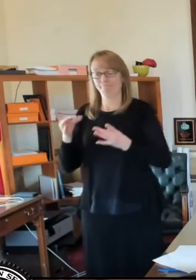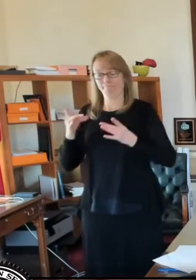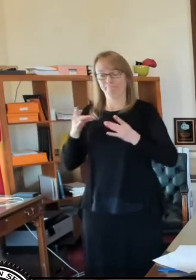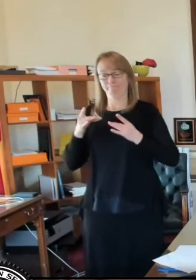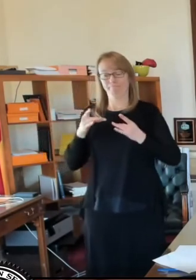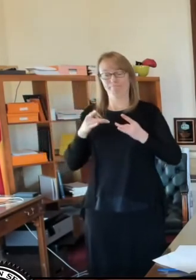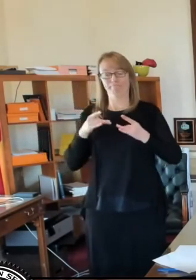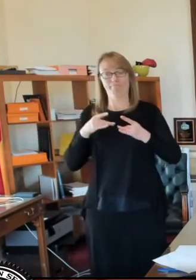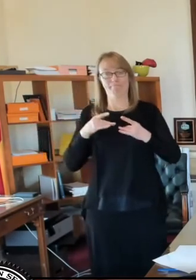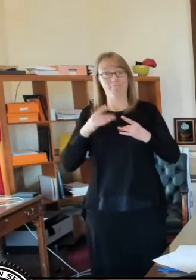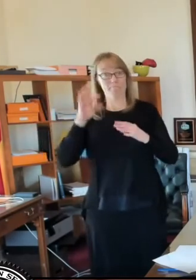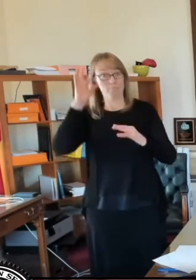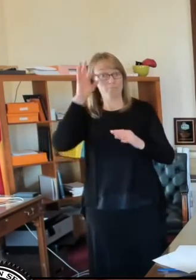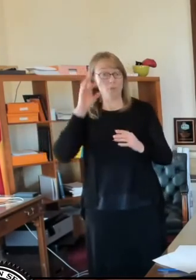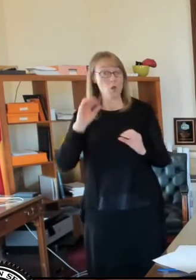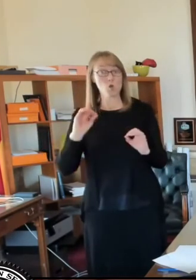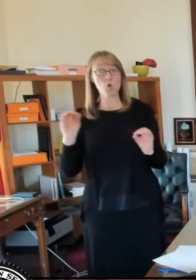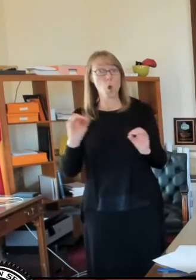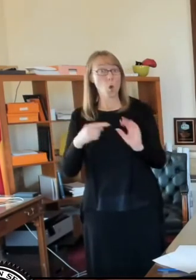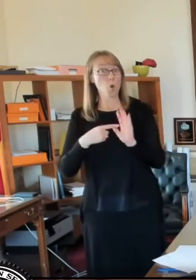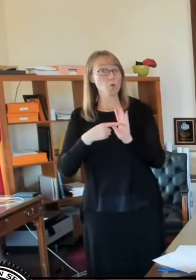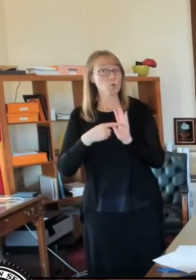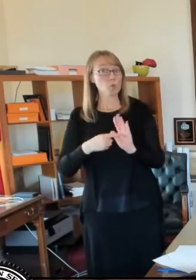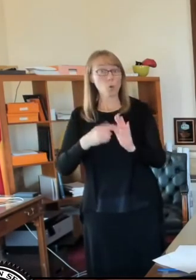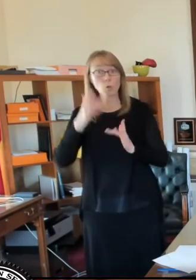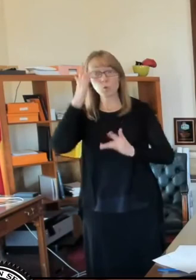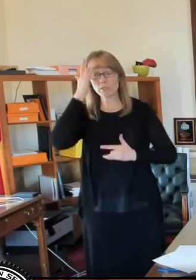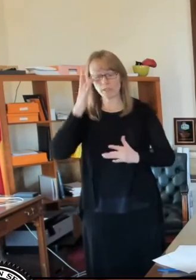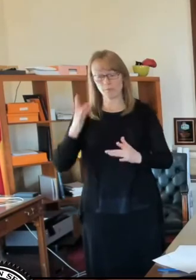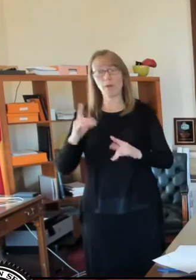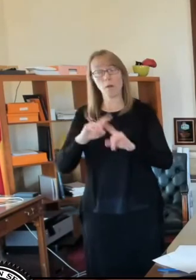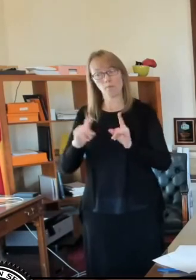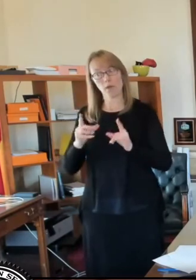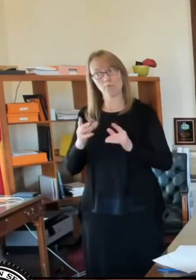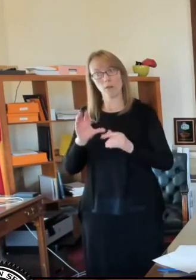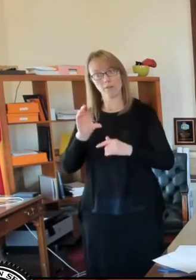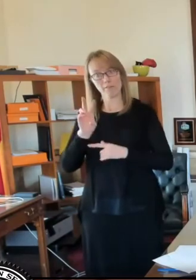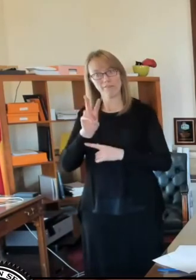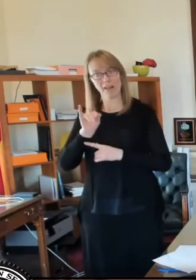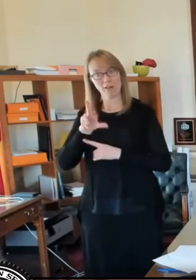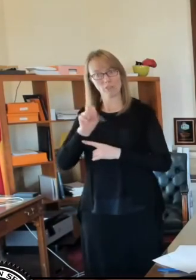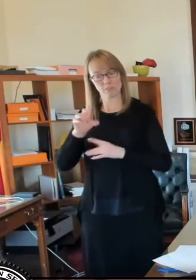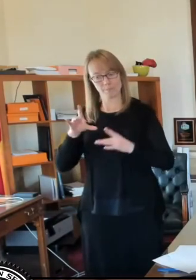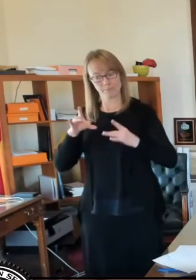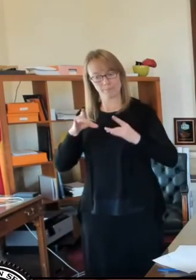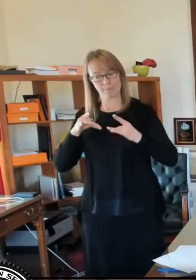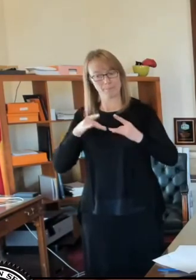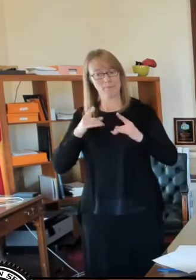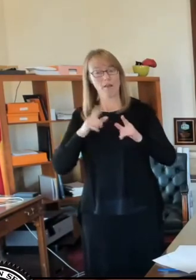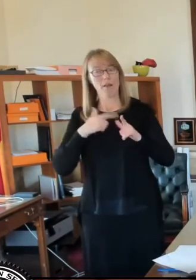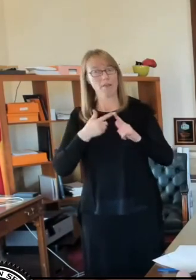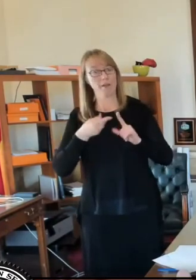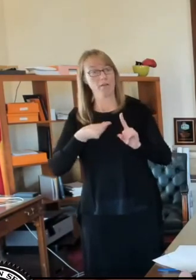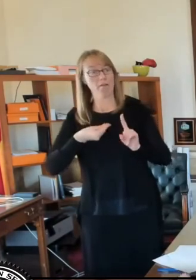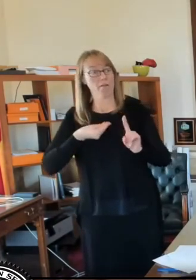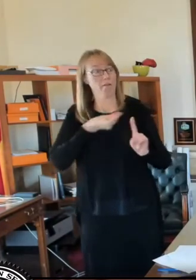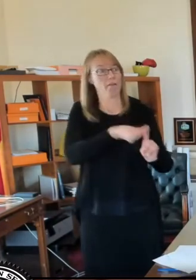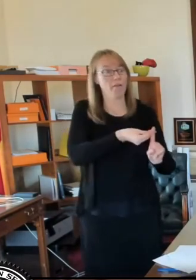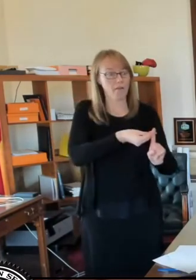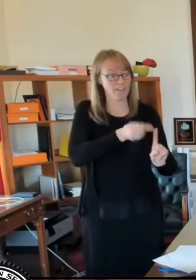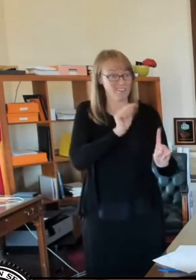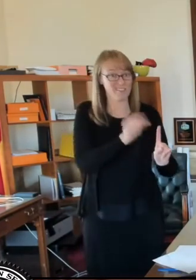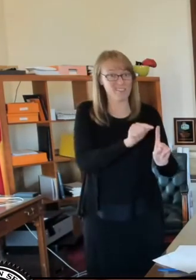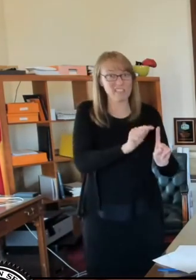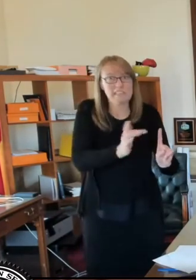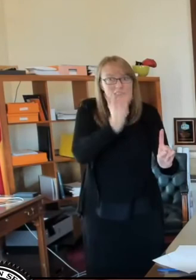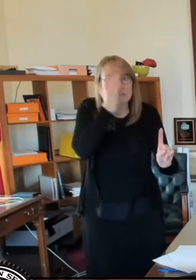and we hardly knew anything. We've learned a tremendous amount since then. When I say we, I'm really talking about the scientists, the healthcare workers, the people